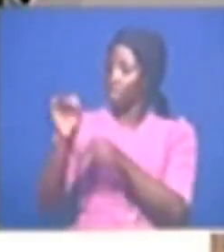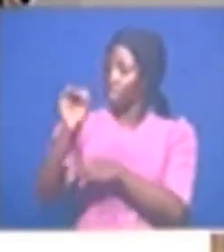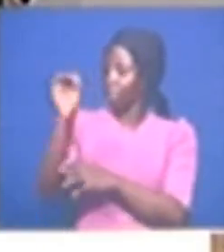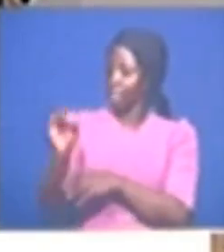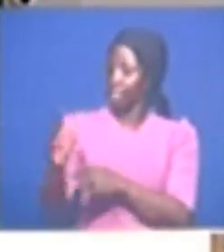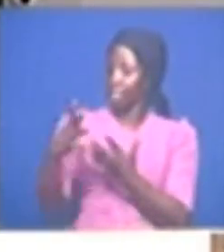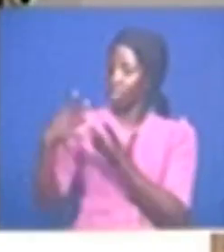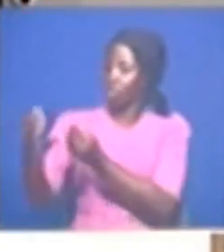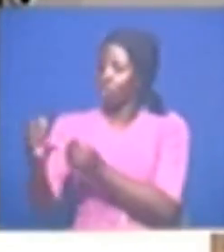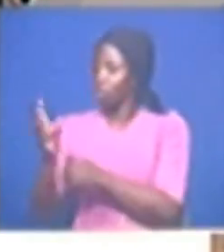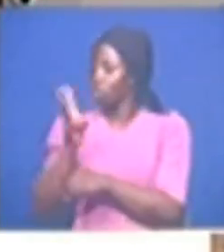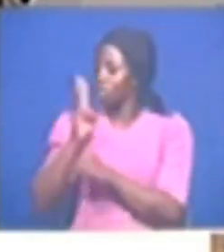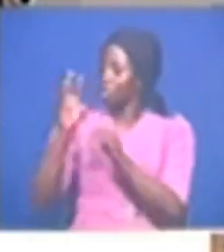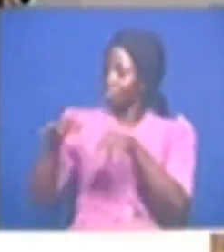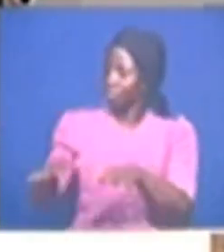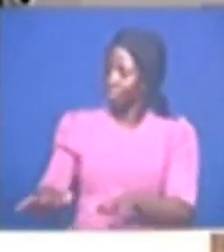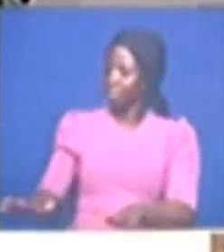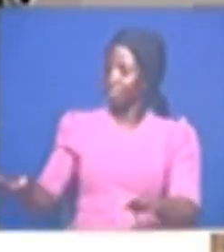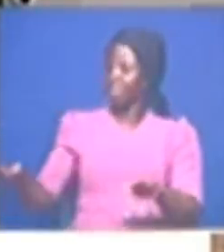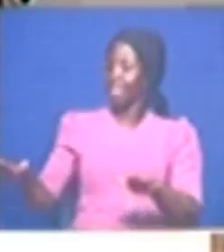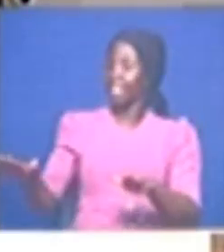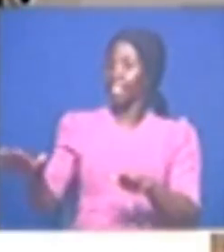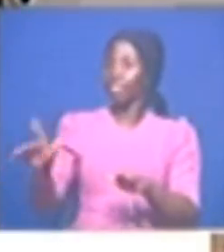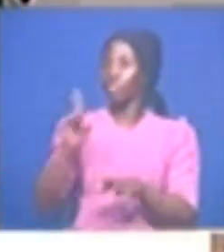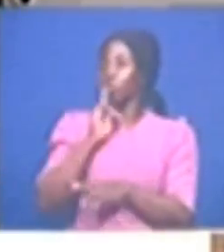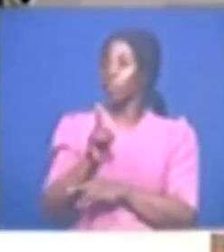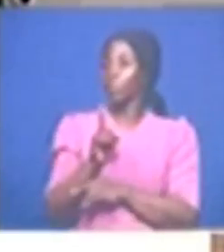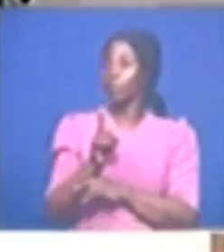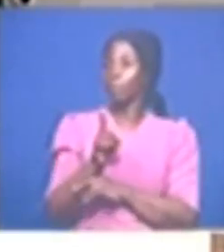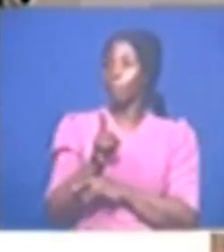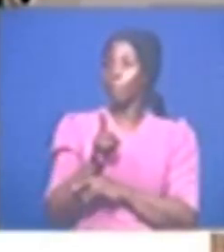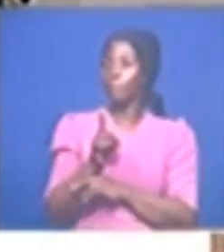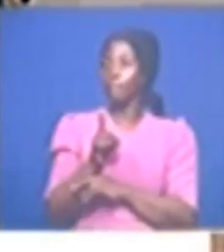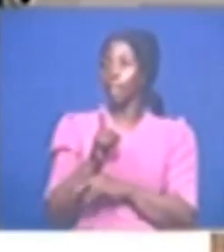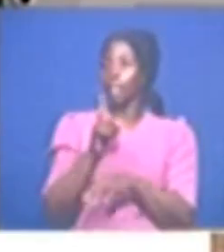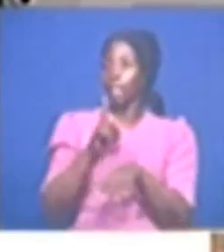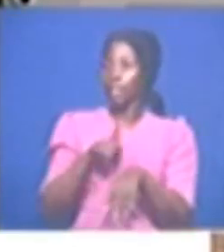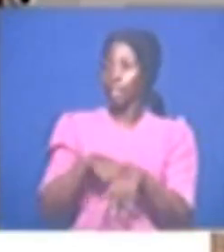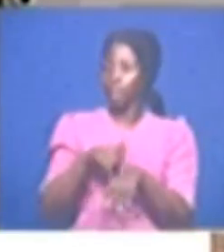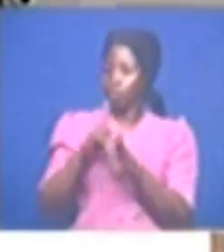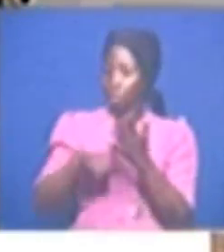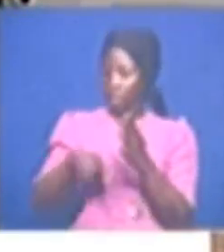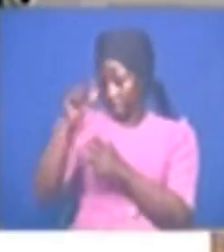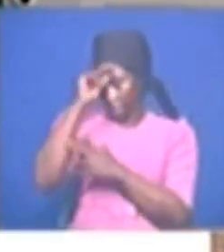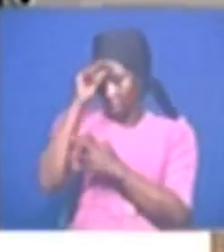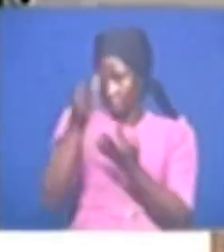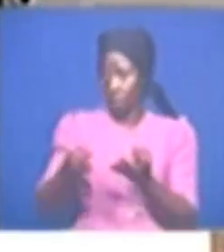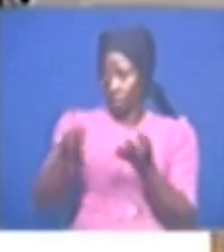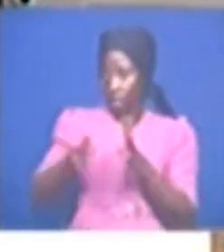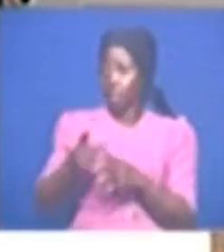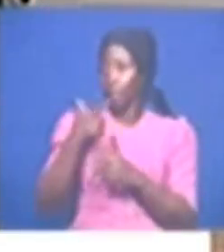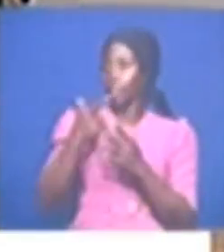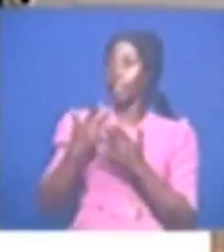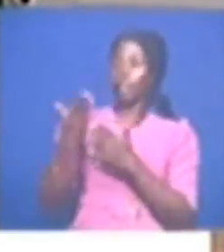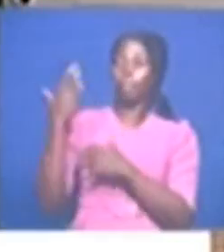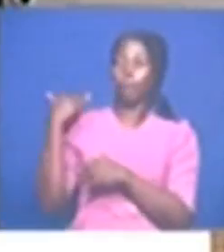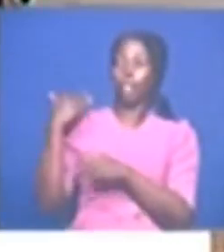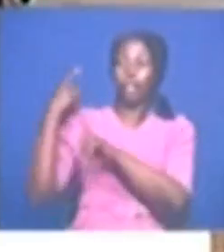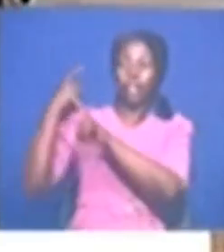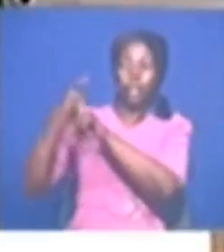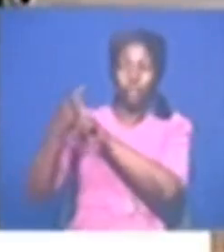sea. So, as the government officials were saying back in Kwale, that